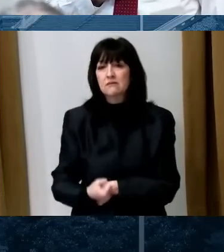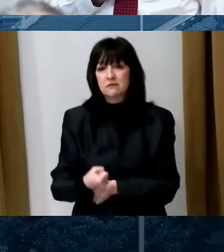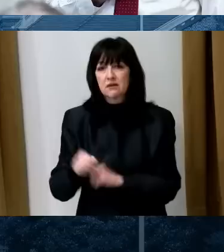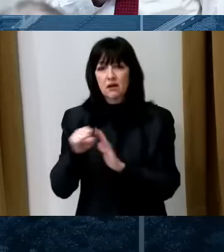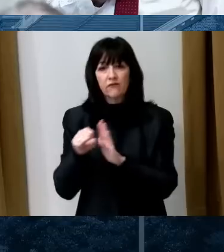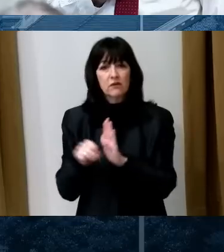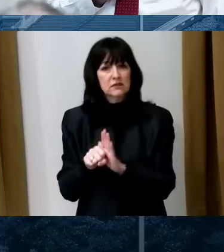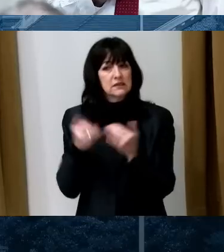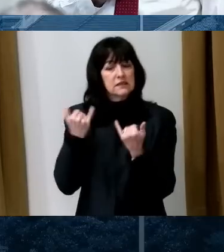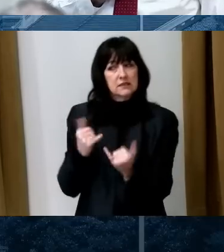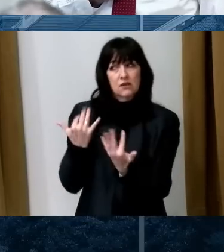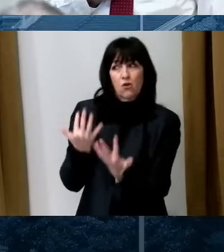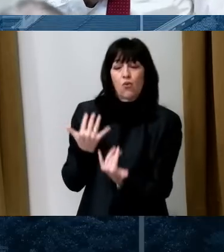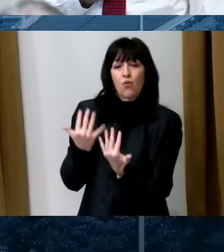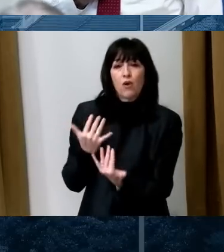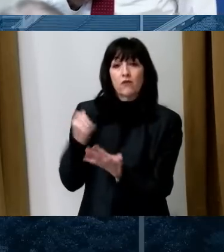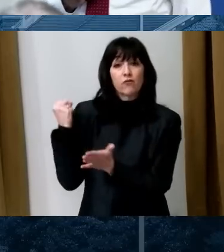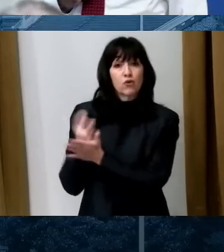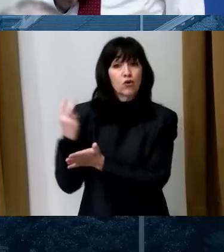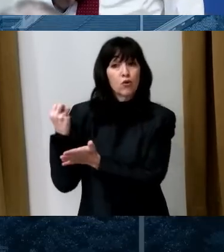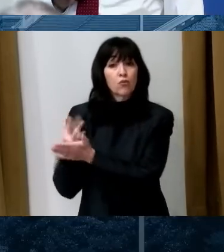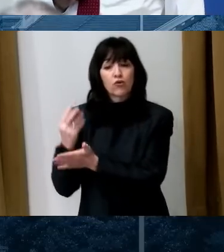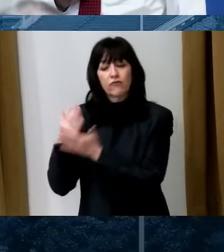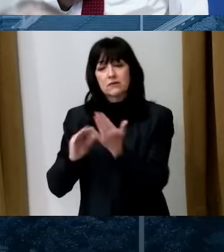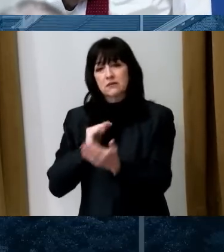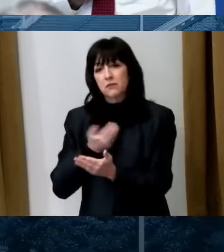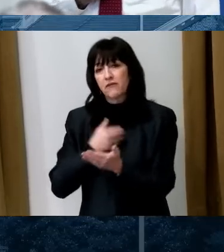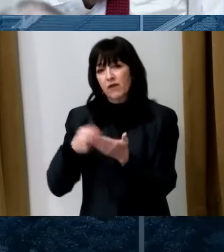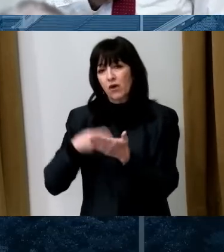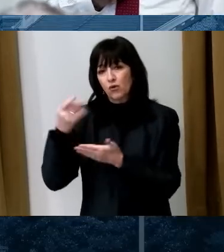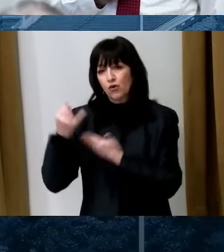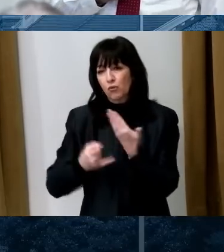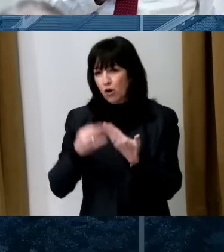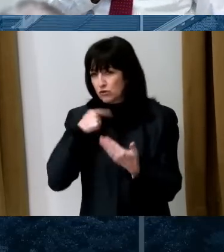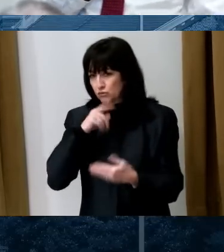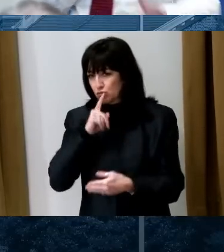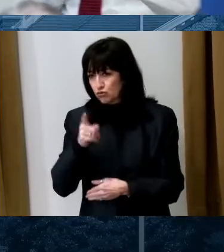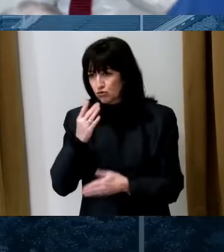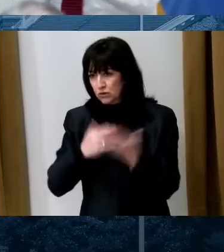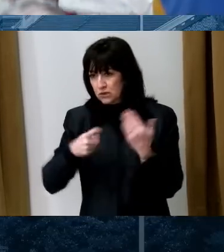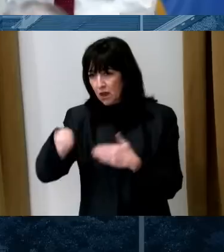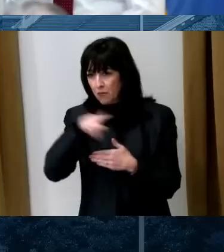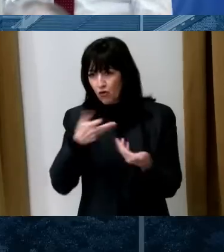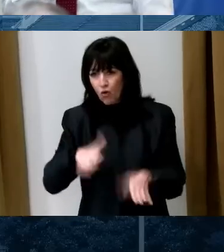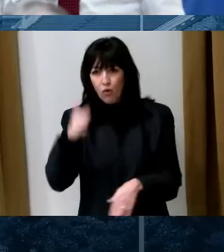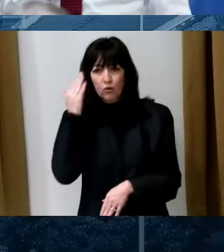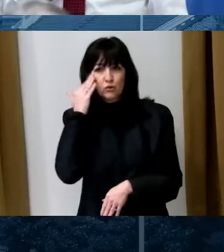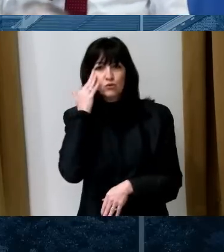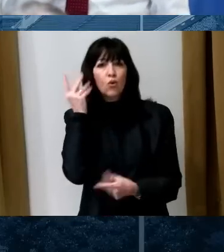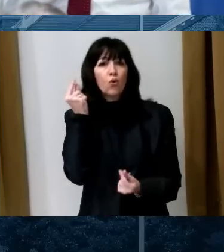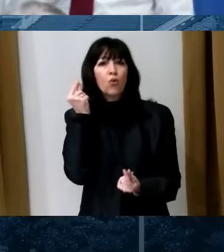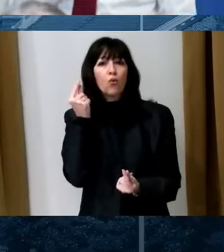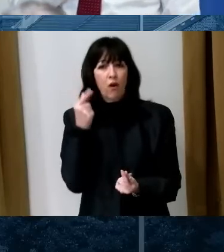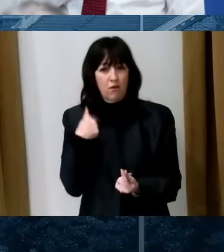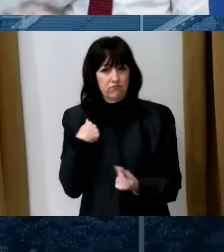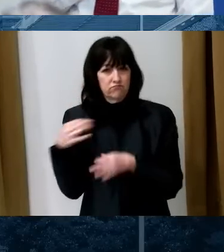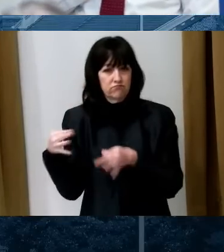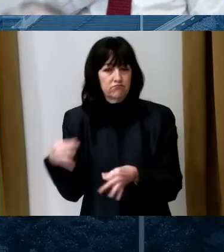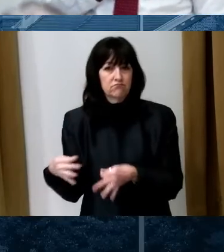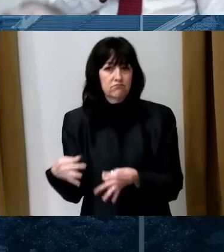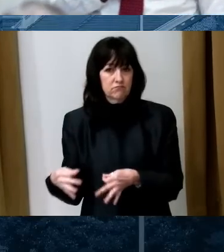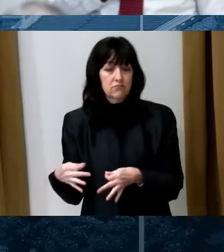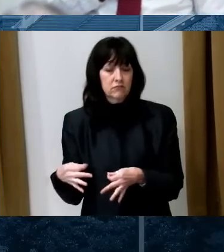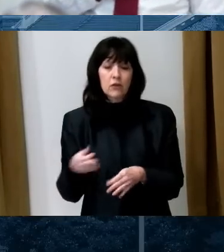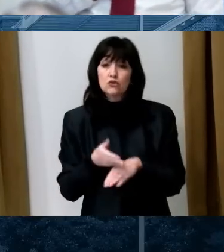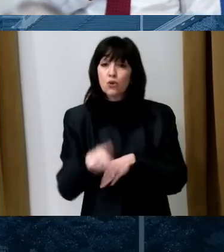the rest of that money for projects that I'm sure a lot of you are familiar with. So after this presentation, I